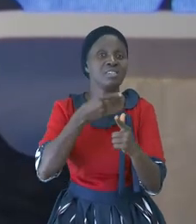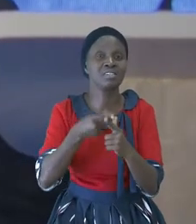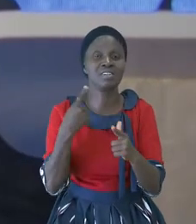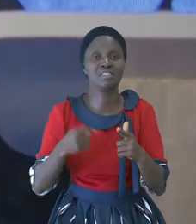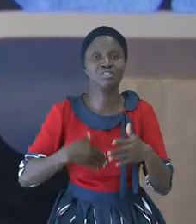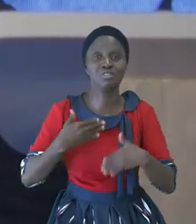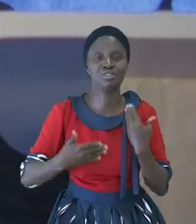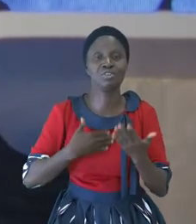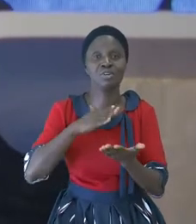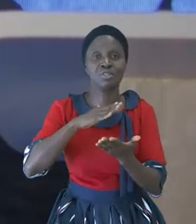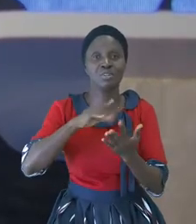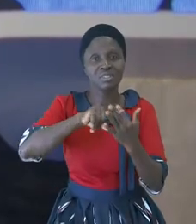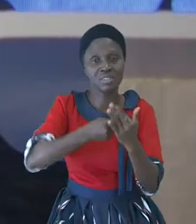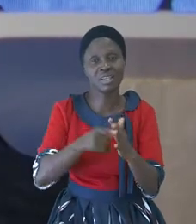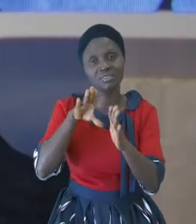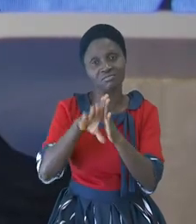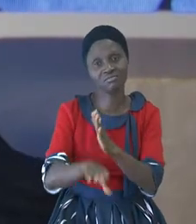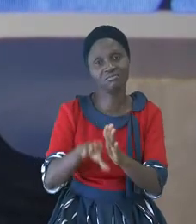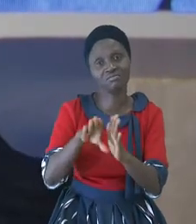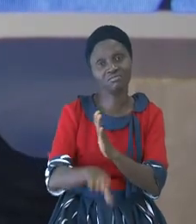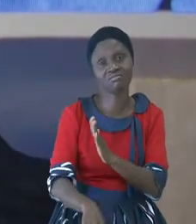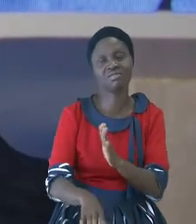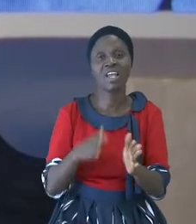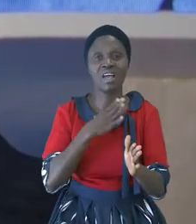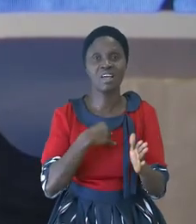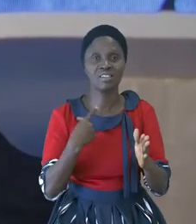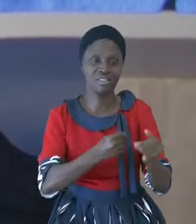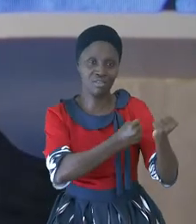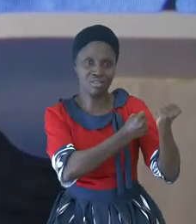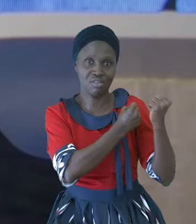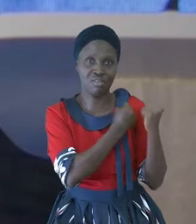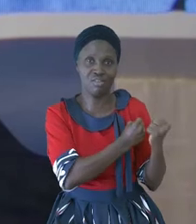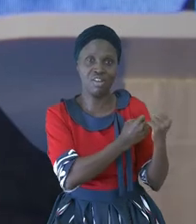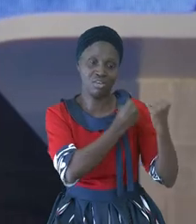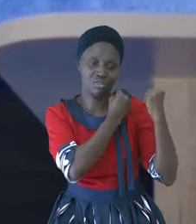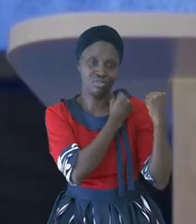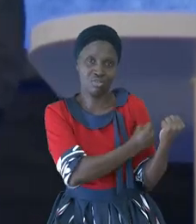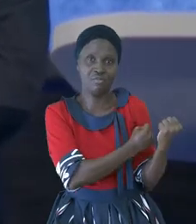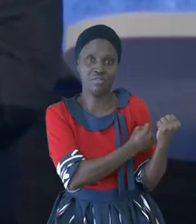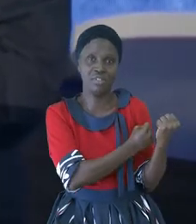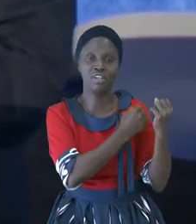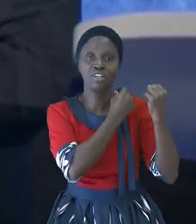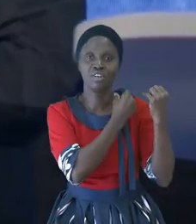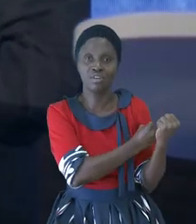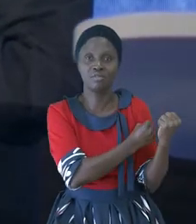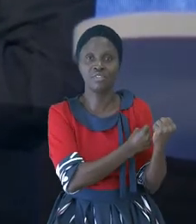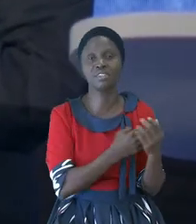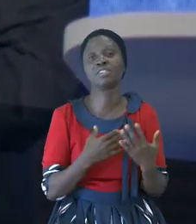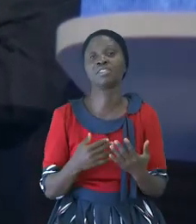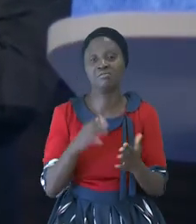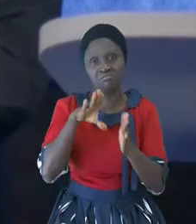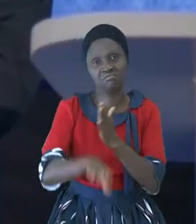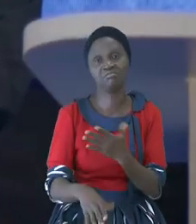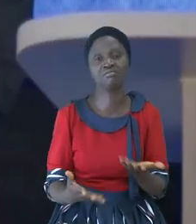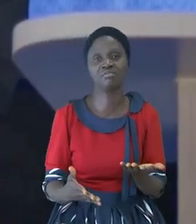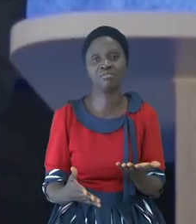peace and the victory and the assurance and the confidence. And so the man now is praying and he's saying, restore unto me